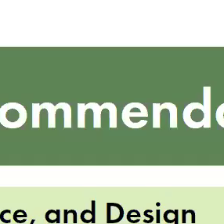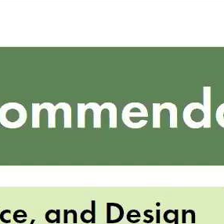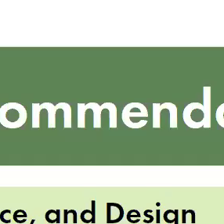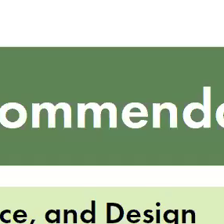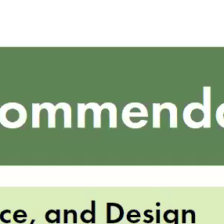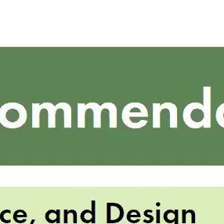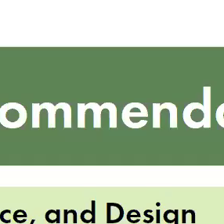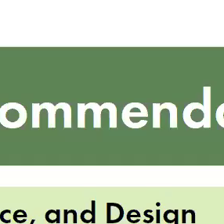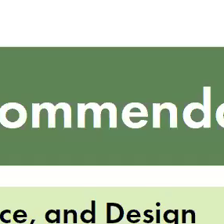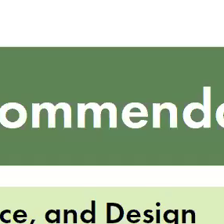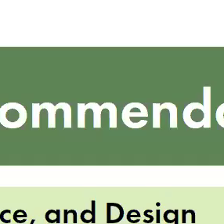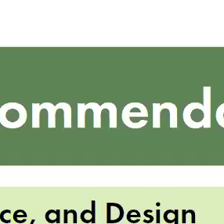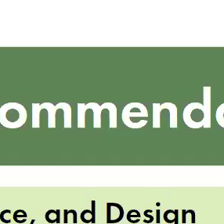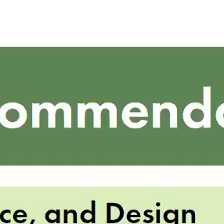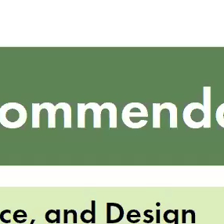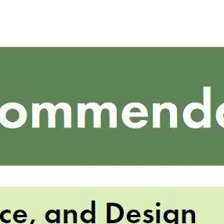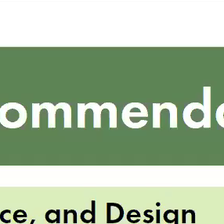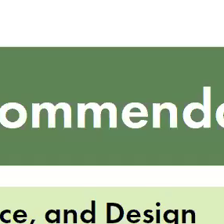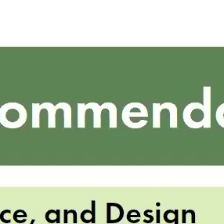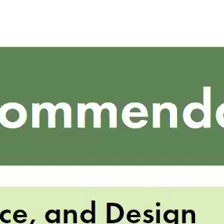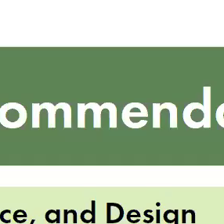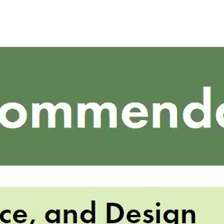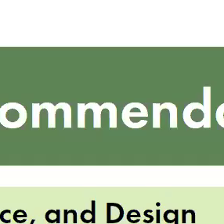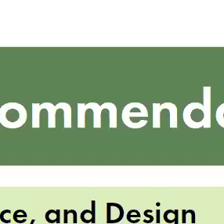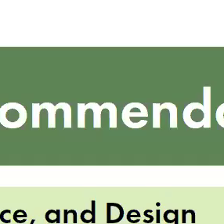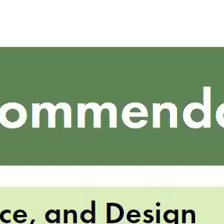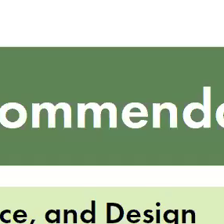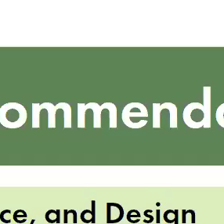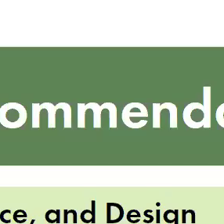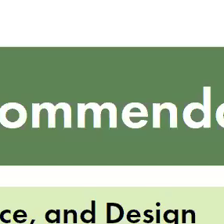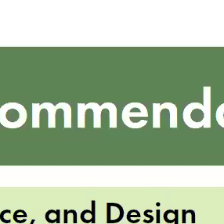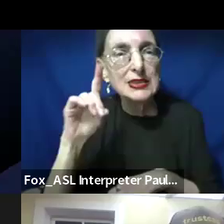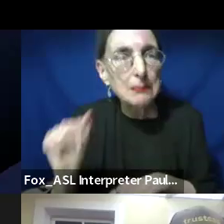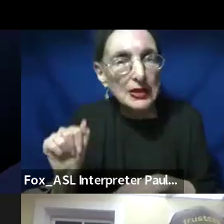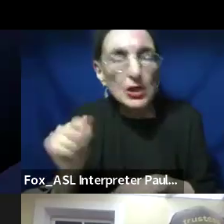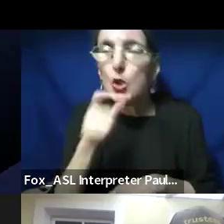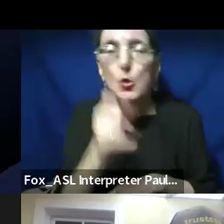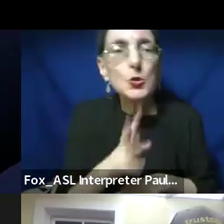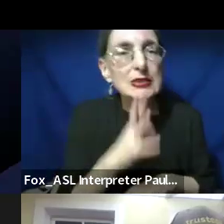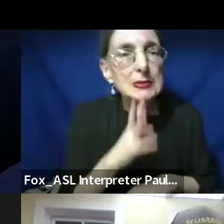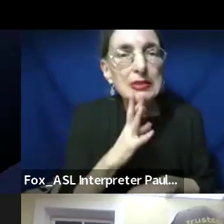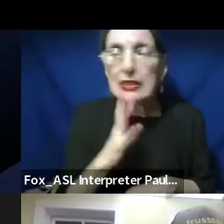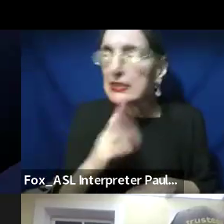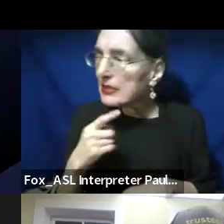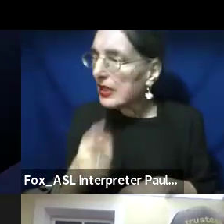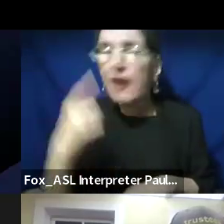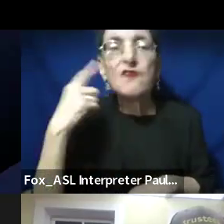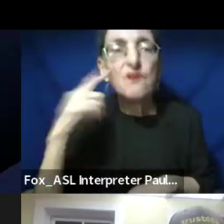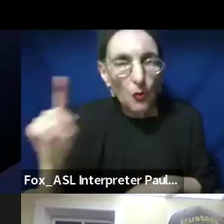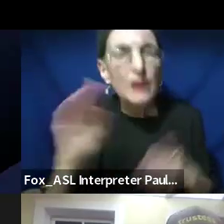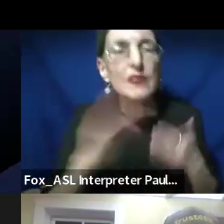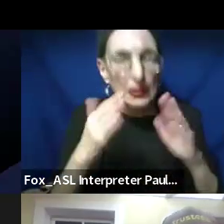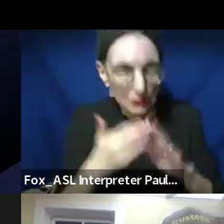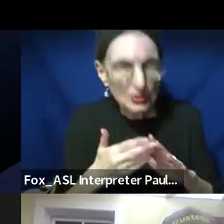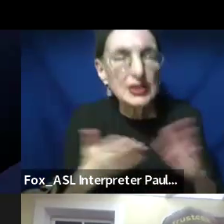connect with the Commission on Disability who speaks on behalf of the community at large or can connect a little bit